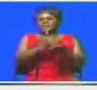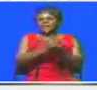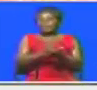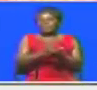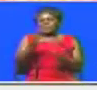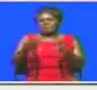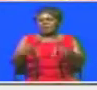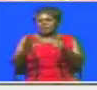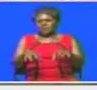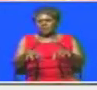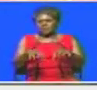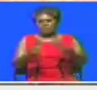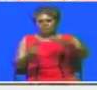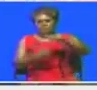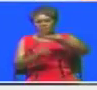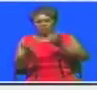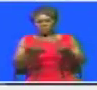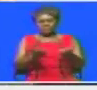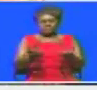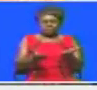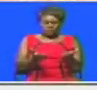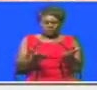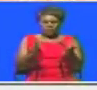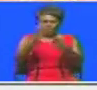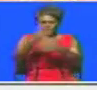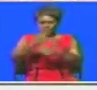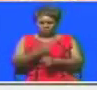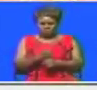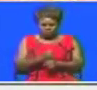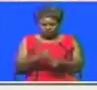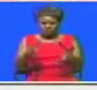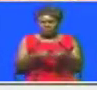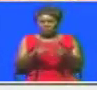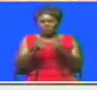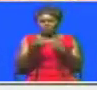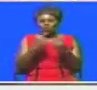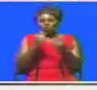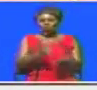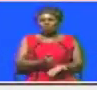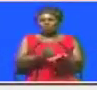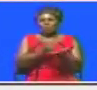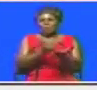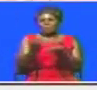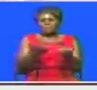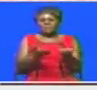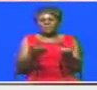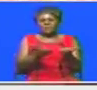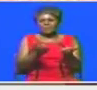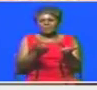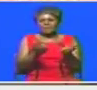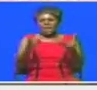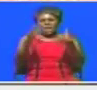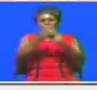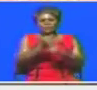the market. The Ministry of Trade and the Retail Trade Associations are in talks to help ensure businesses are able to meet